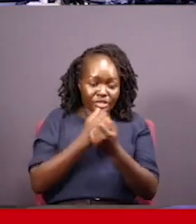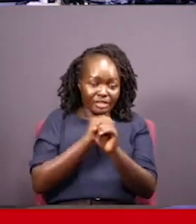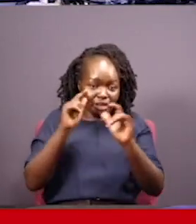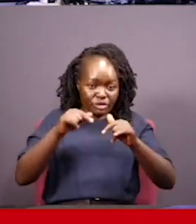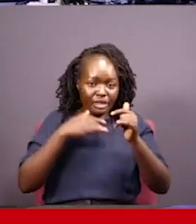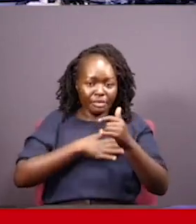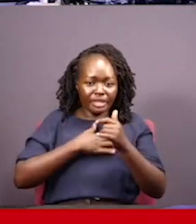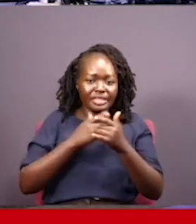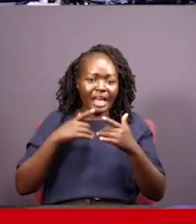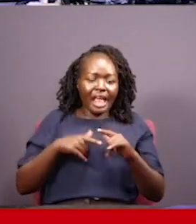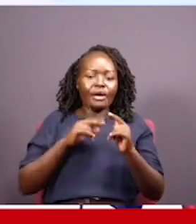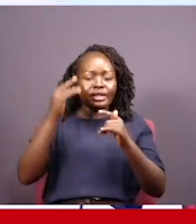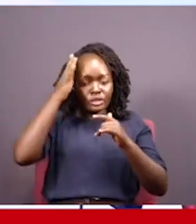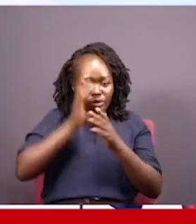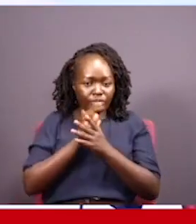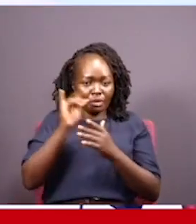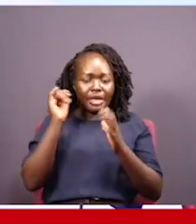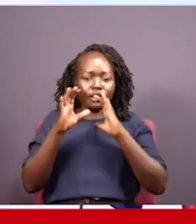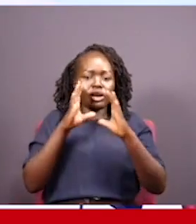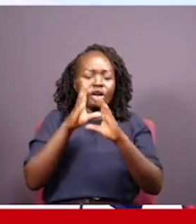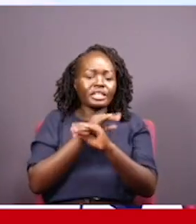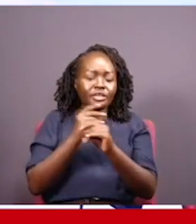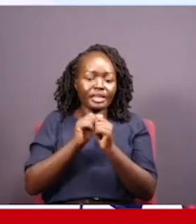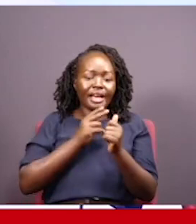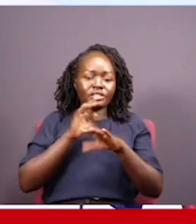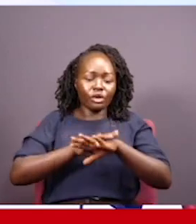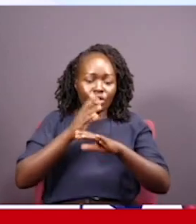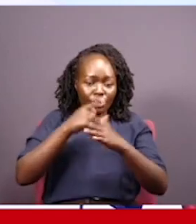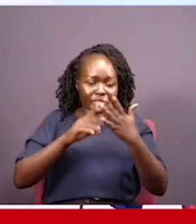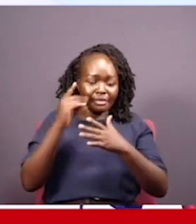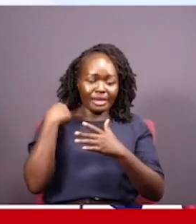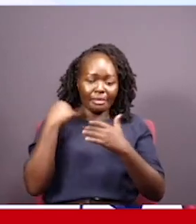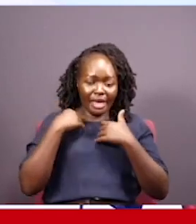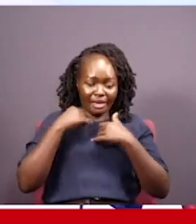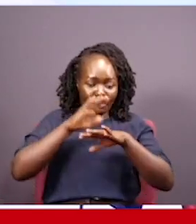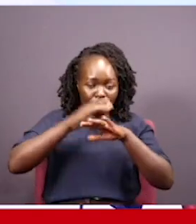us know by contacting the following WhatsApp number, that is